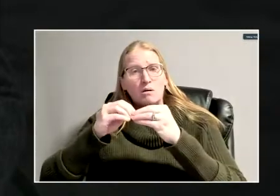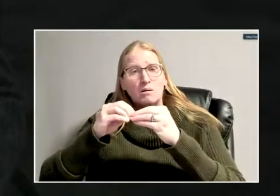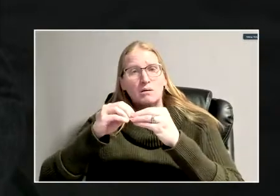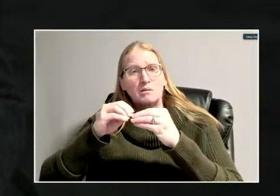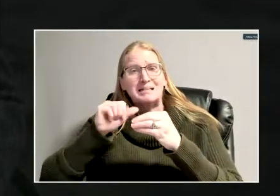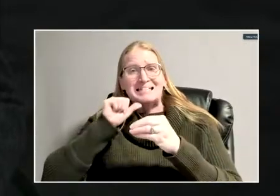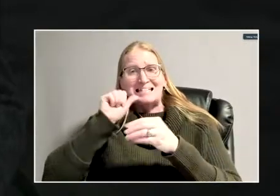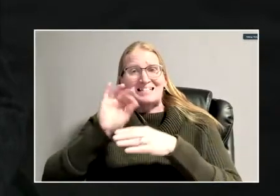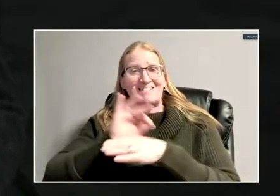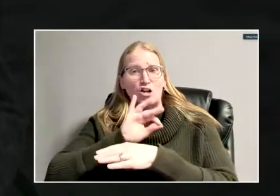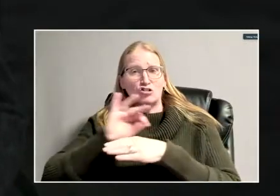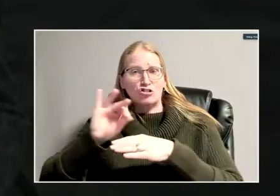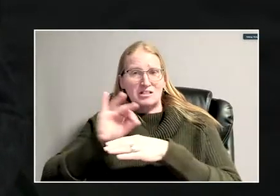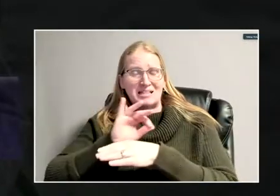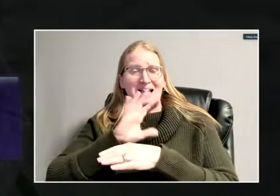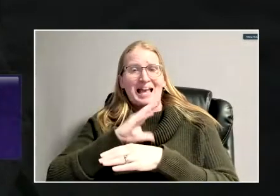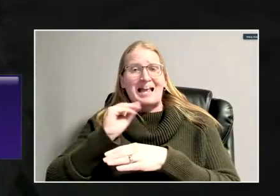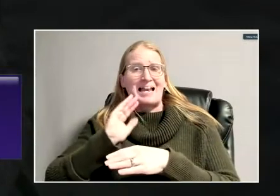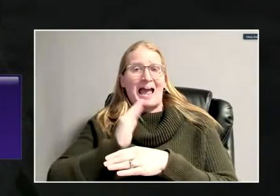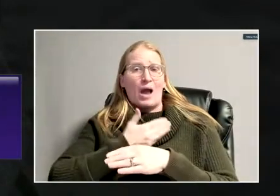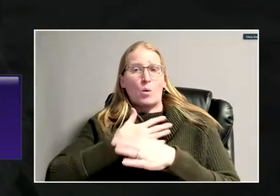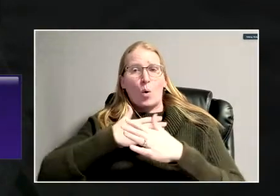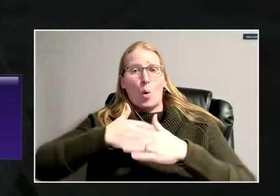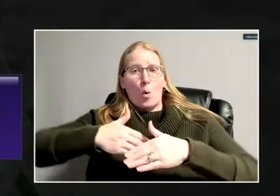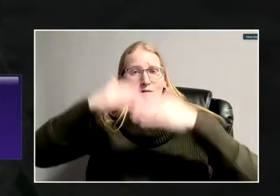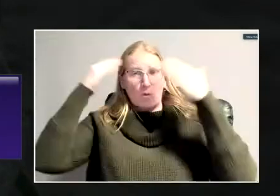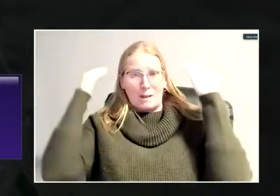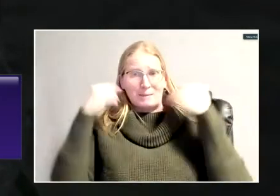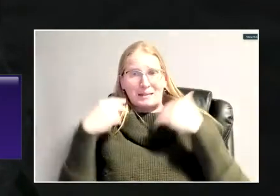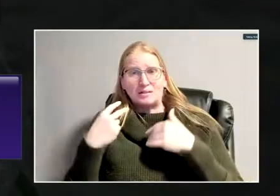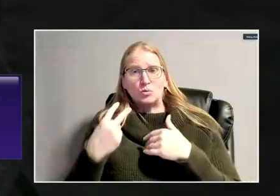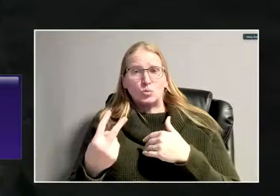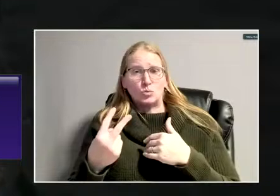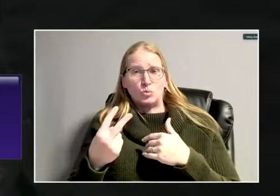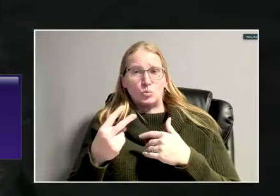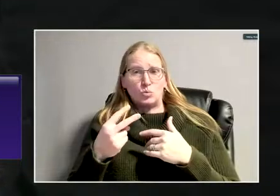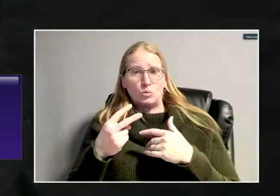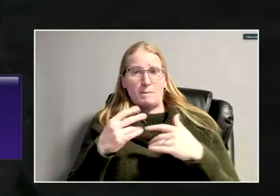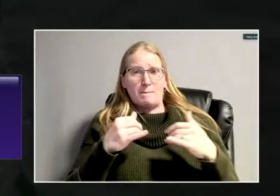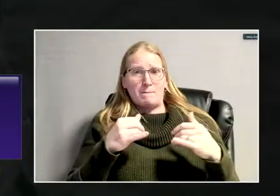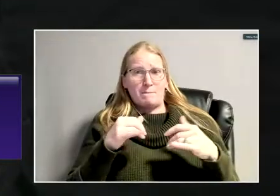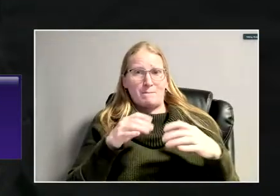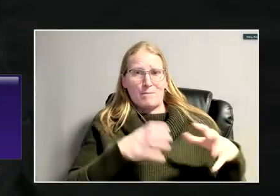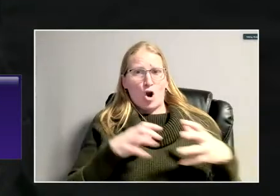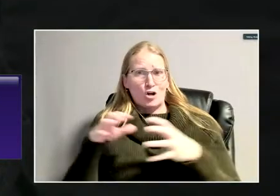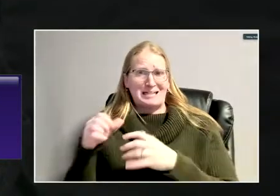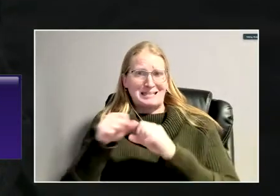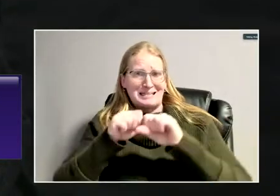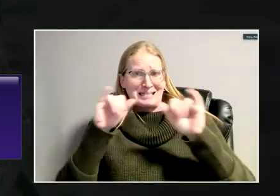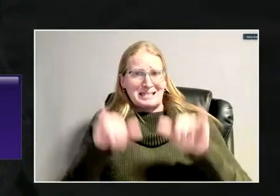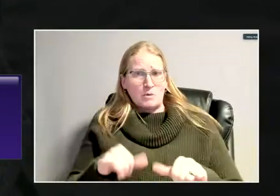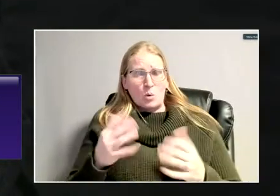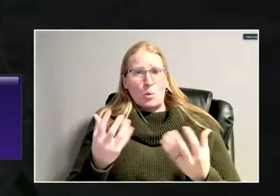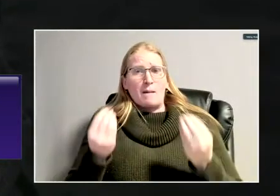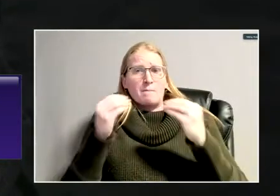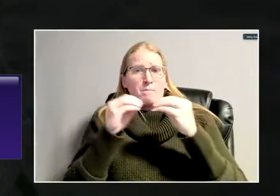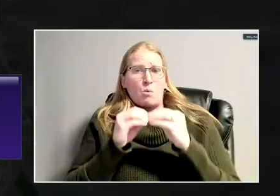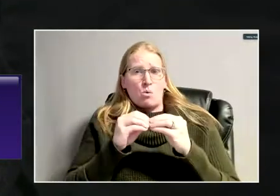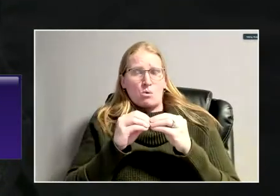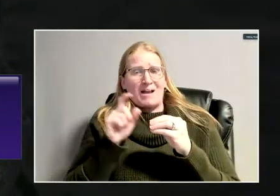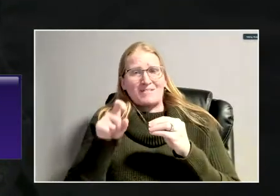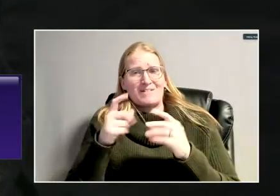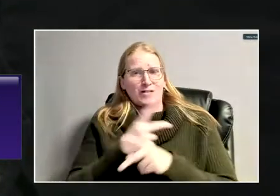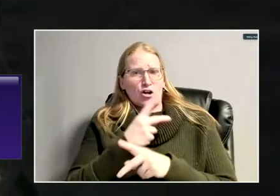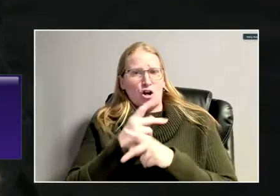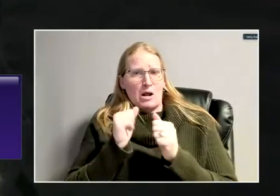overwhelmingly in our overwhelmingly two-party system we are overdue to find ways to expand the diversity of voices represented given the